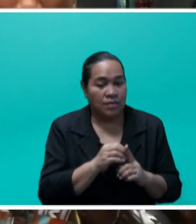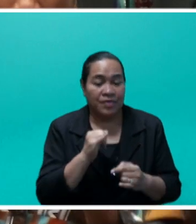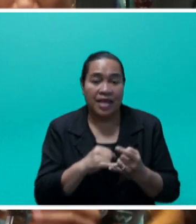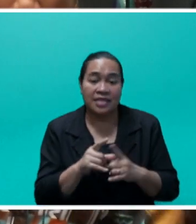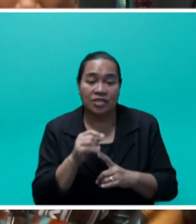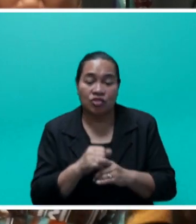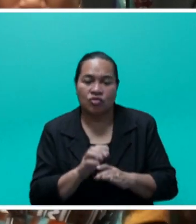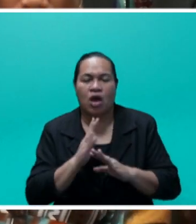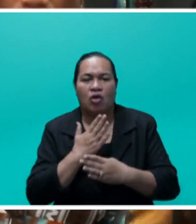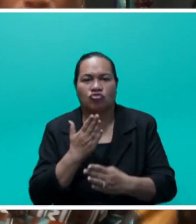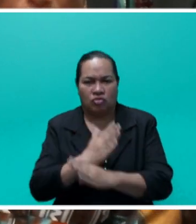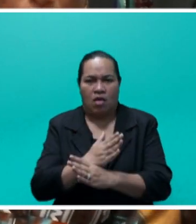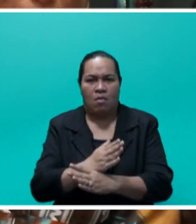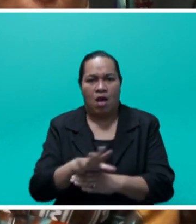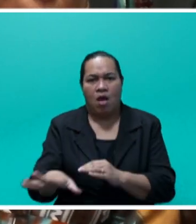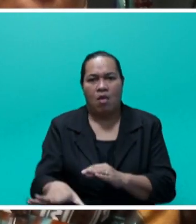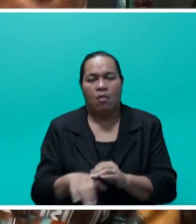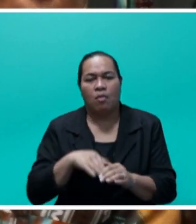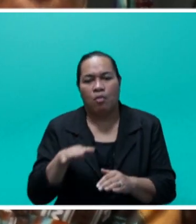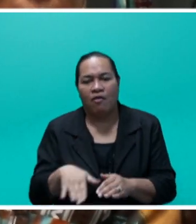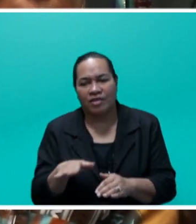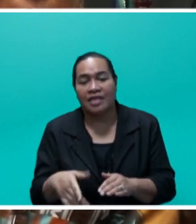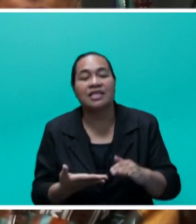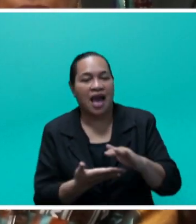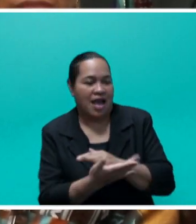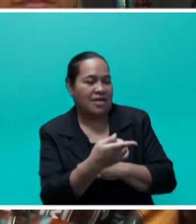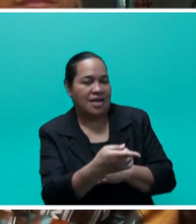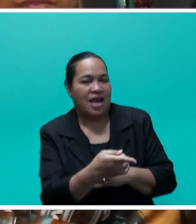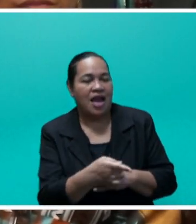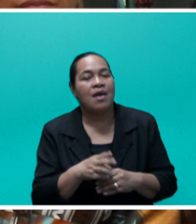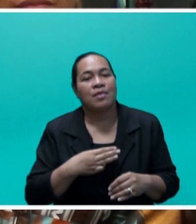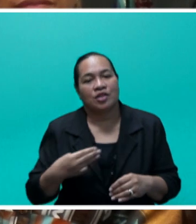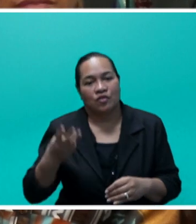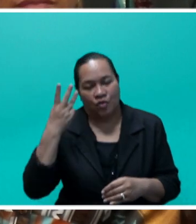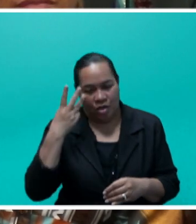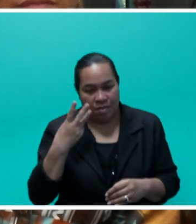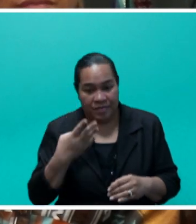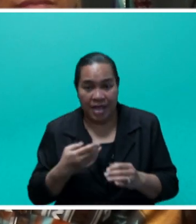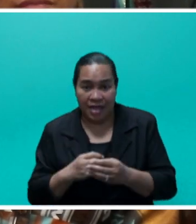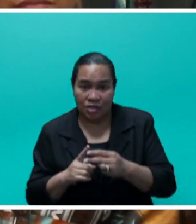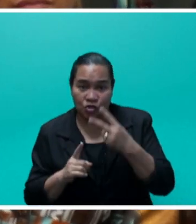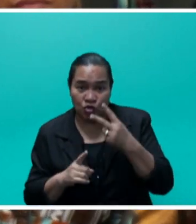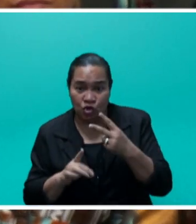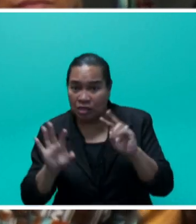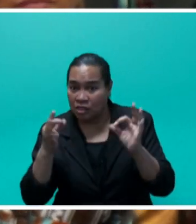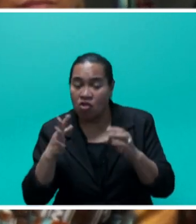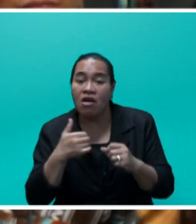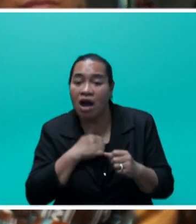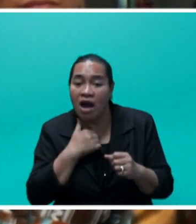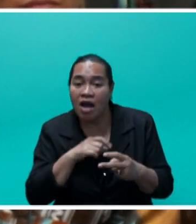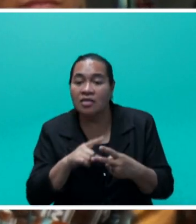eradicating poverty, comes under the Ministry of Women, Children and Social Protection. SDG 2, zero hunger, Ministry of Agriculture